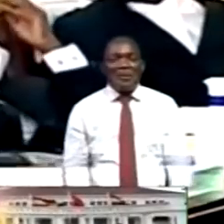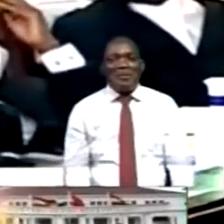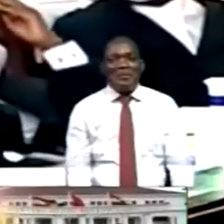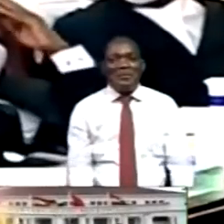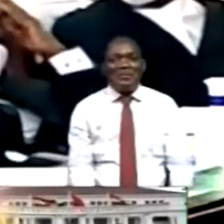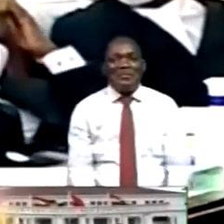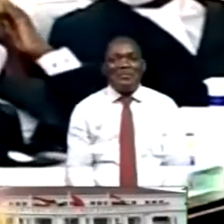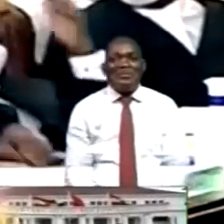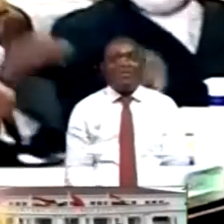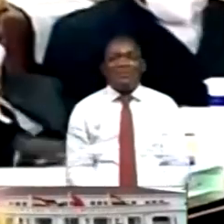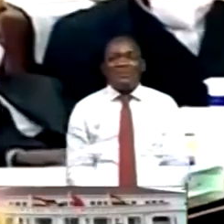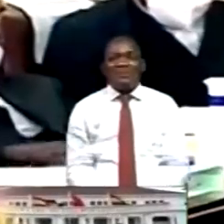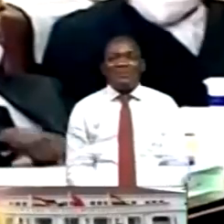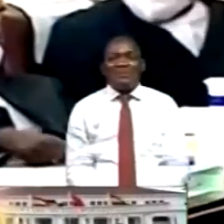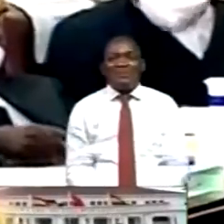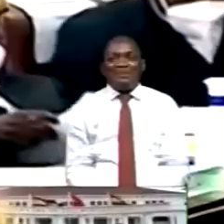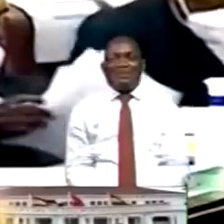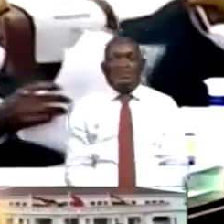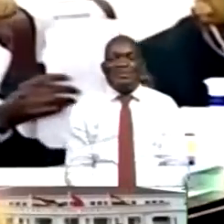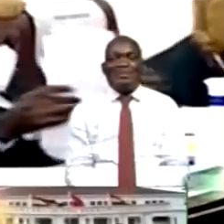Order in court, please.